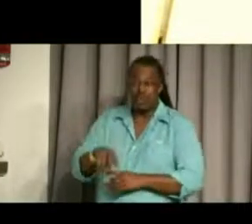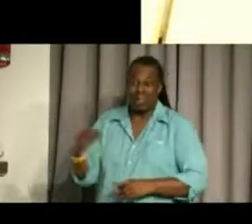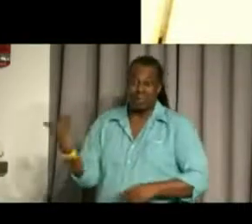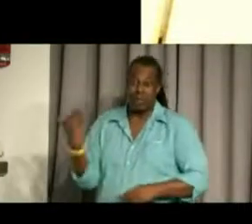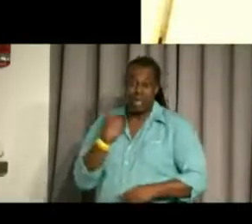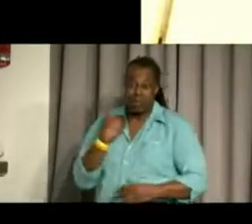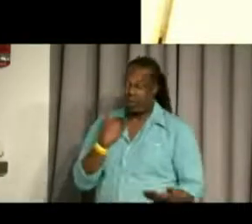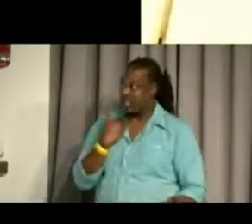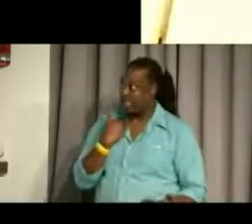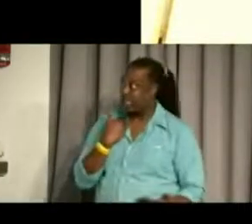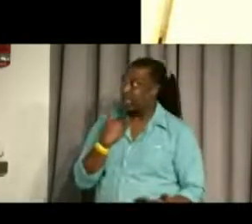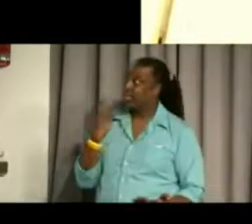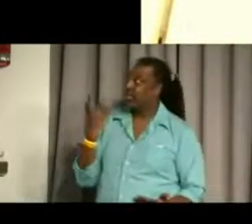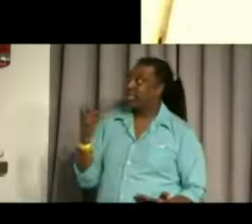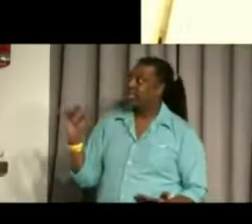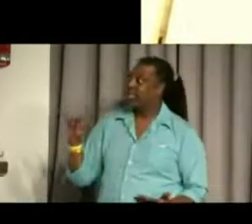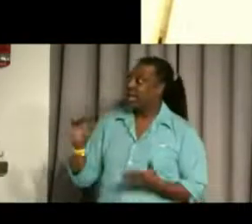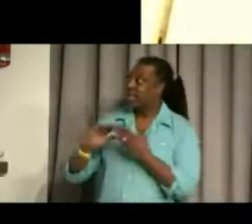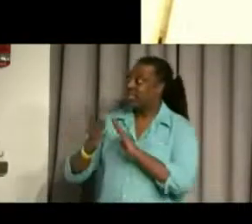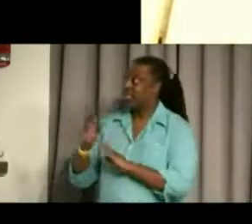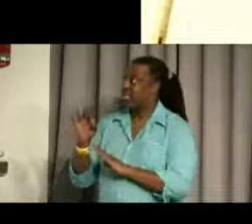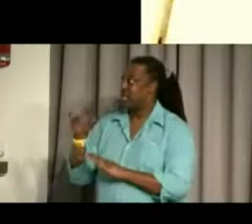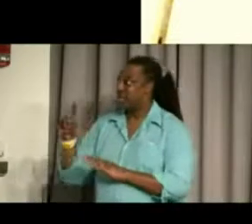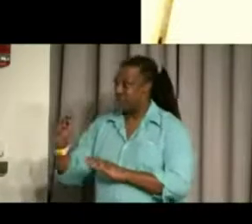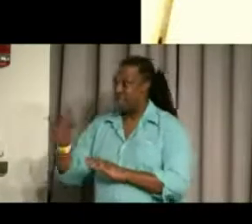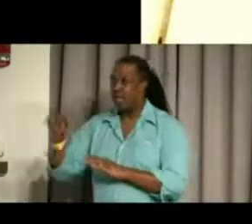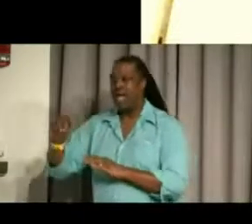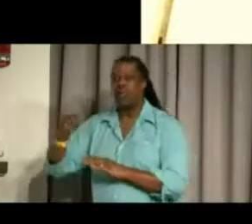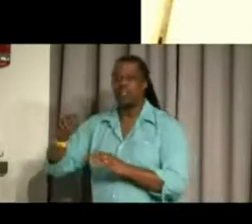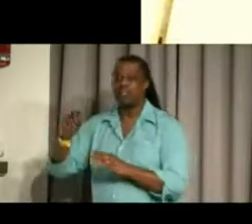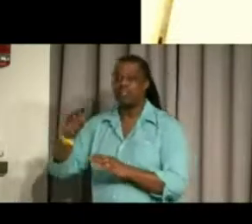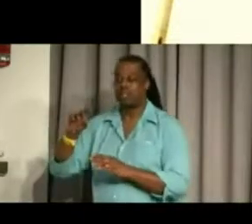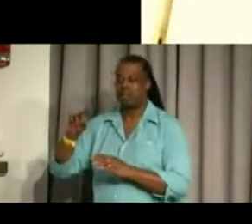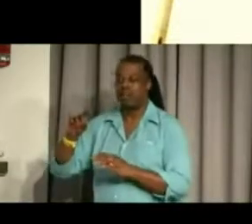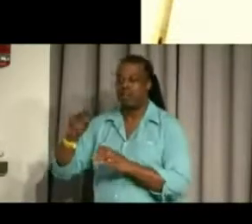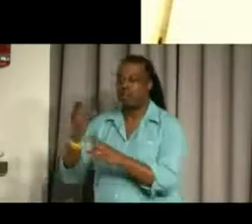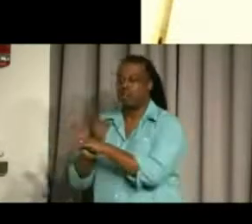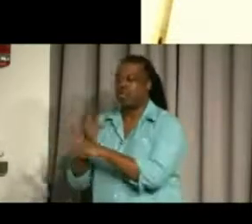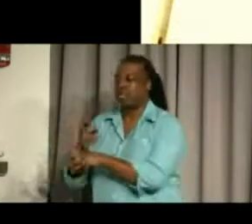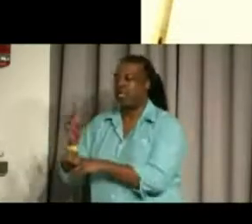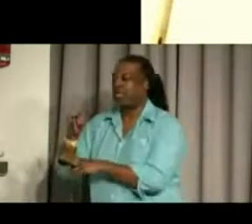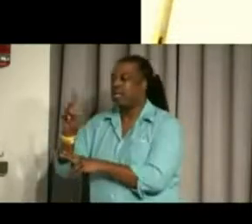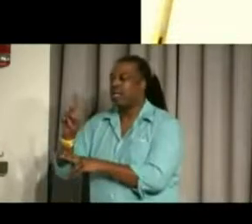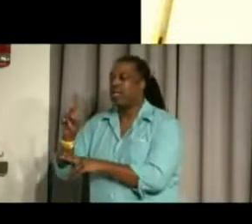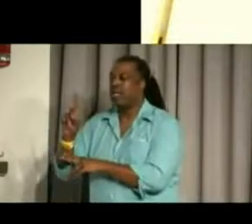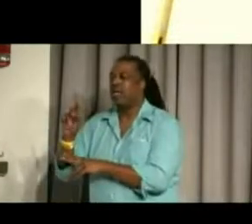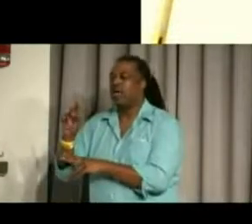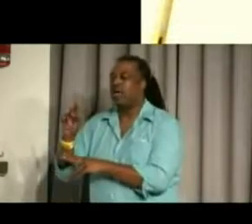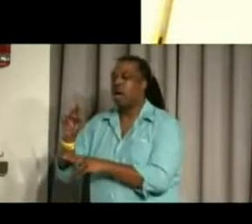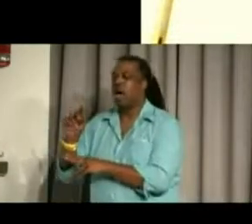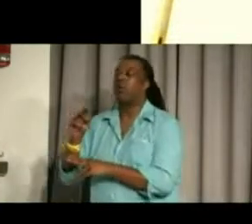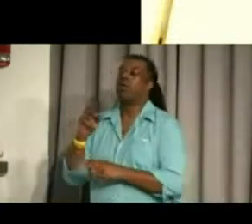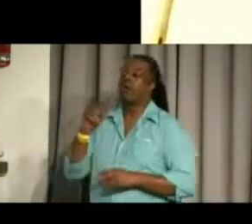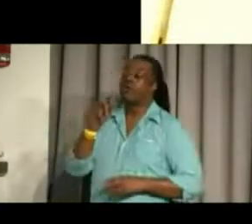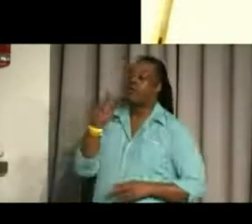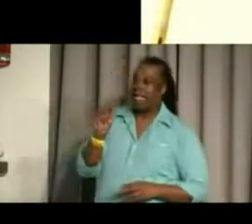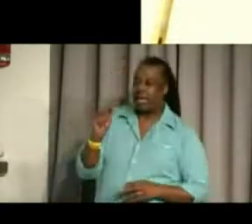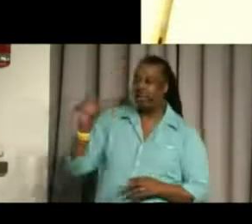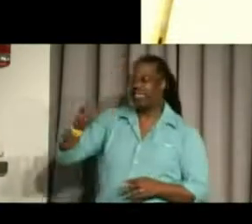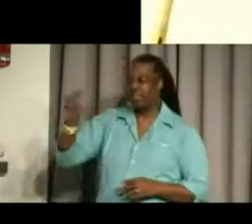fact that the city of Flint, which was the Detroit Water and Sewer Department's largest customer, that was used